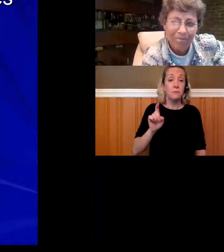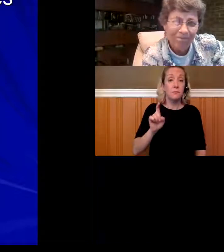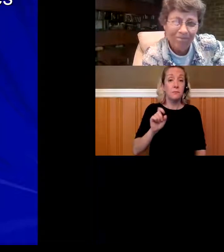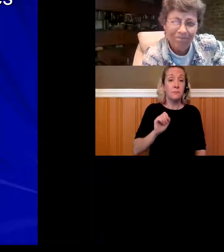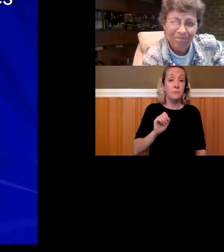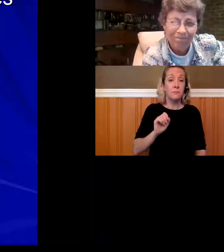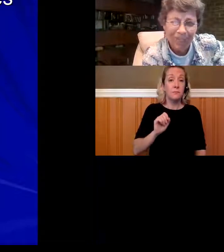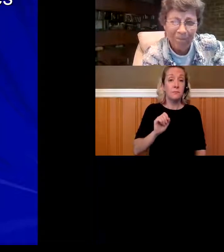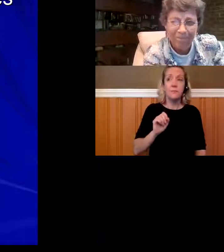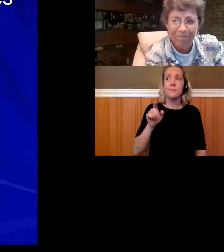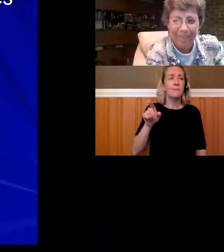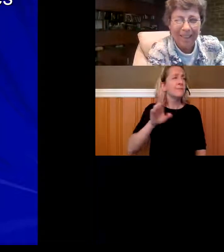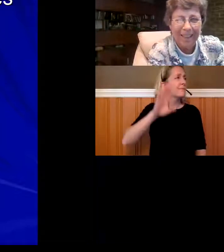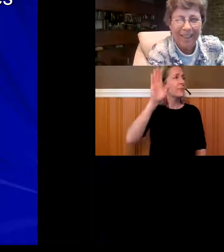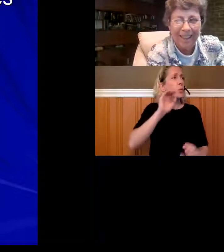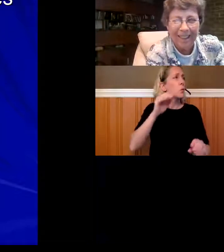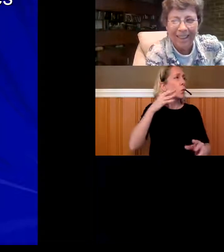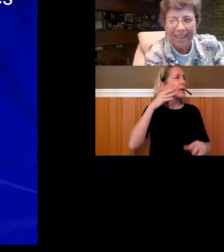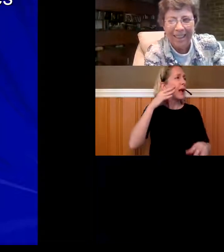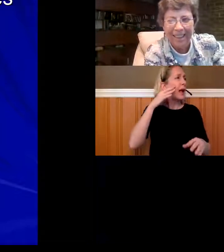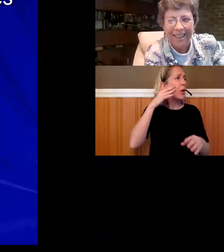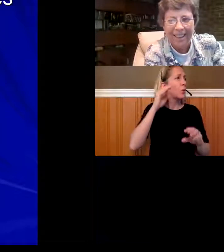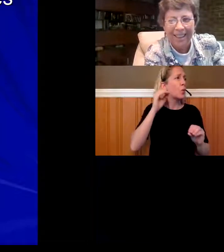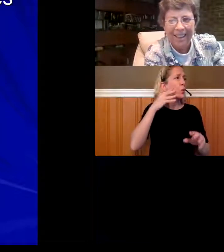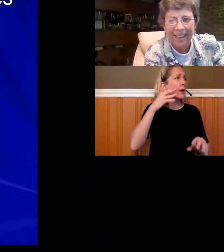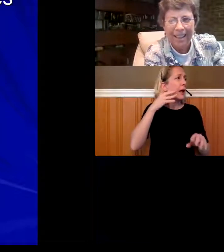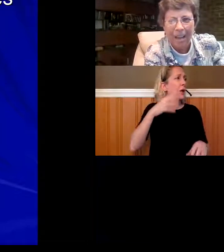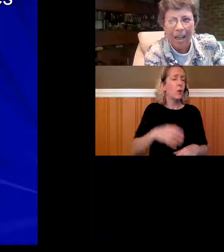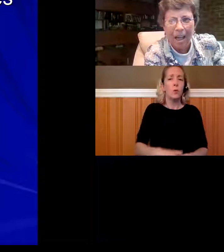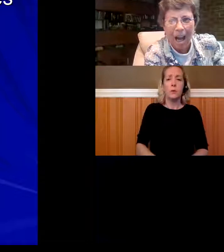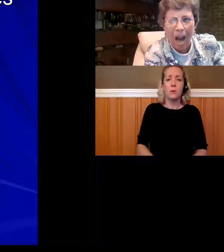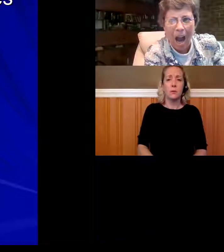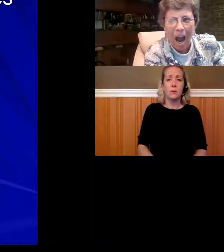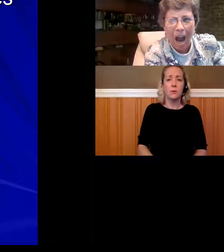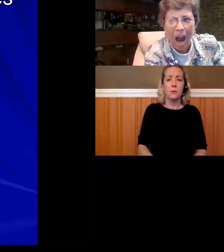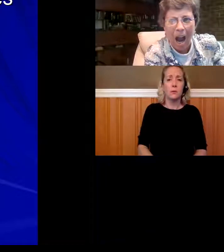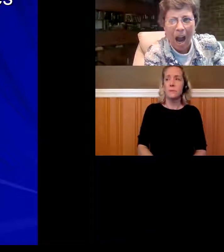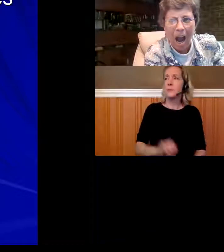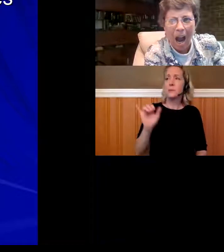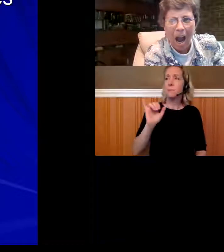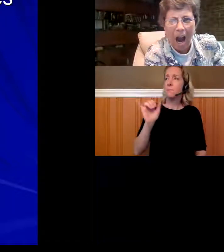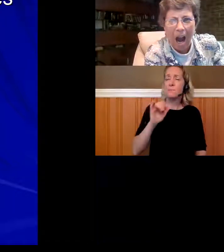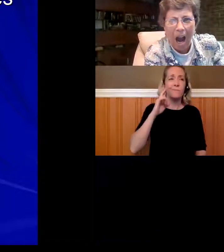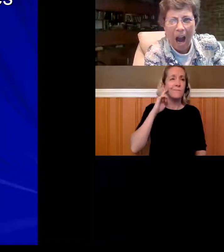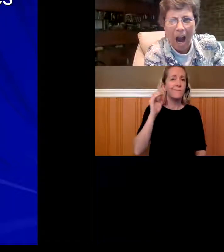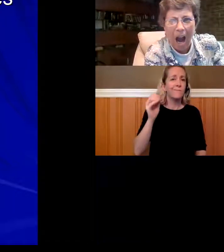I didn't get any sound on the video on my end, so. Right, neither did I.